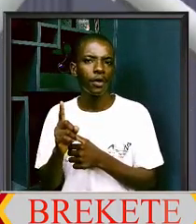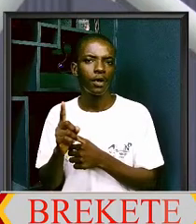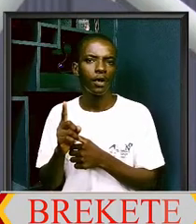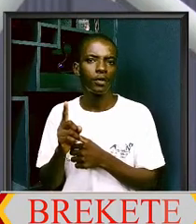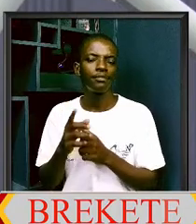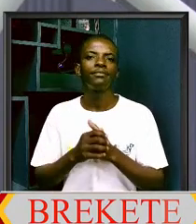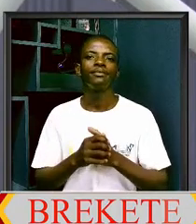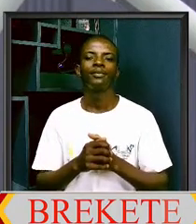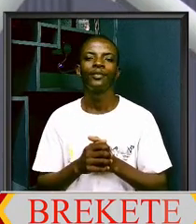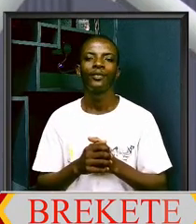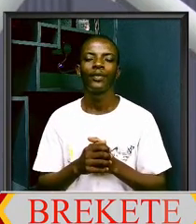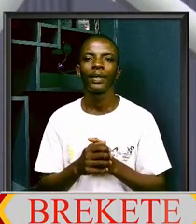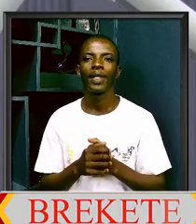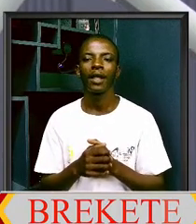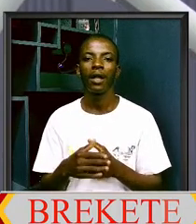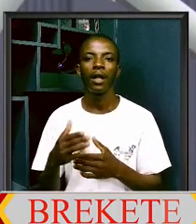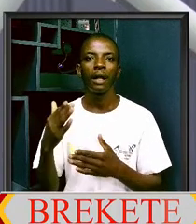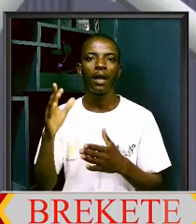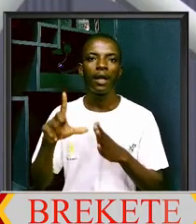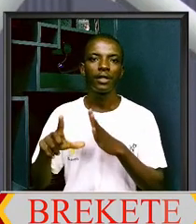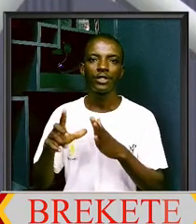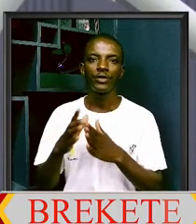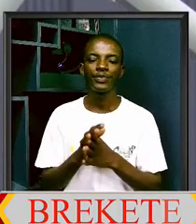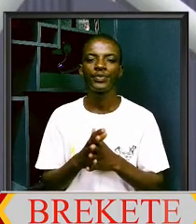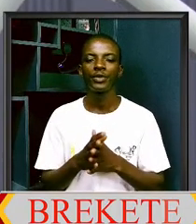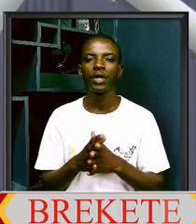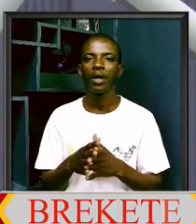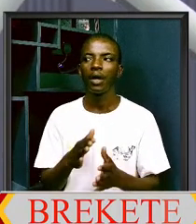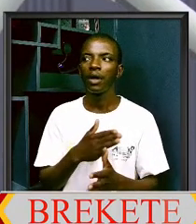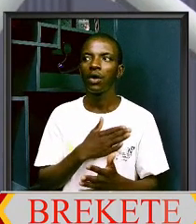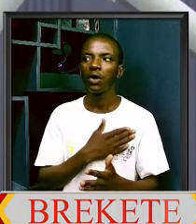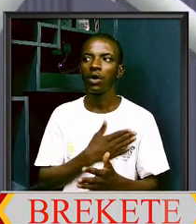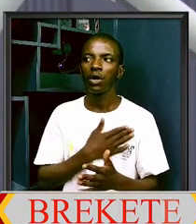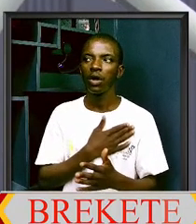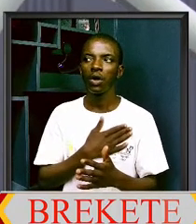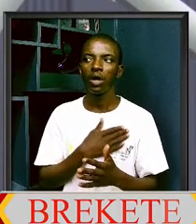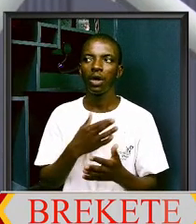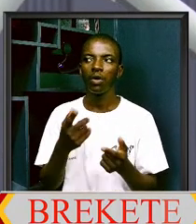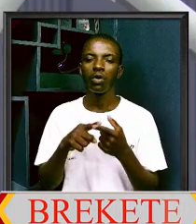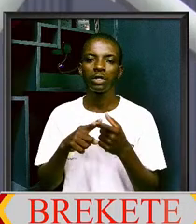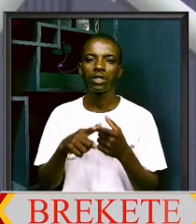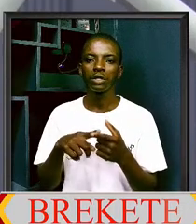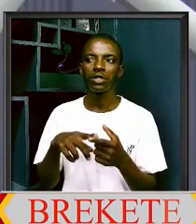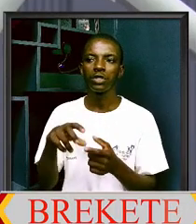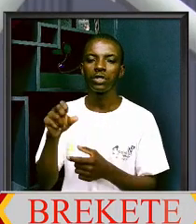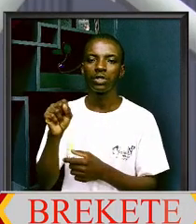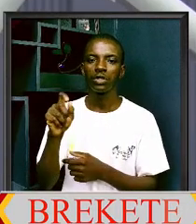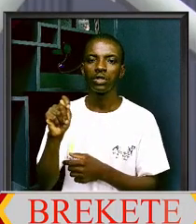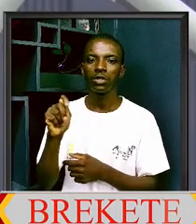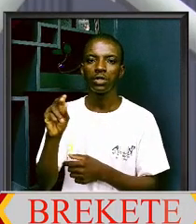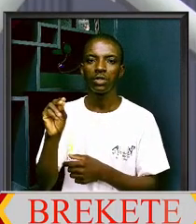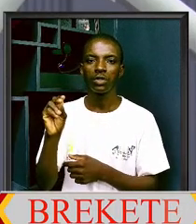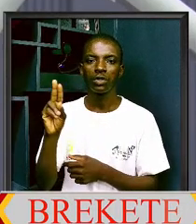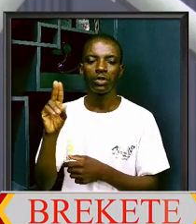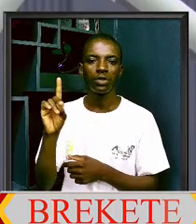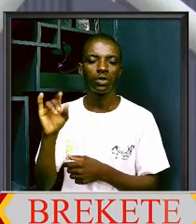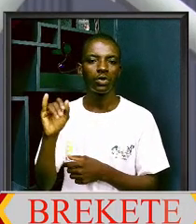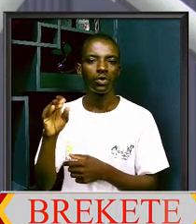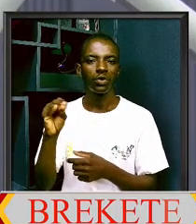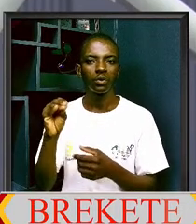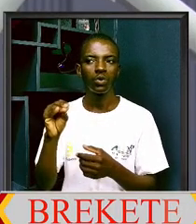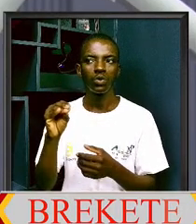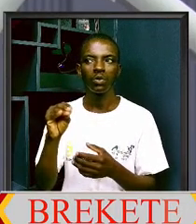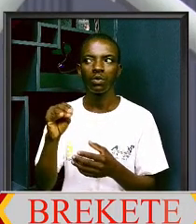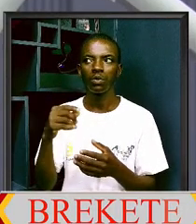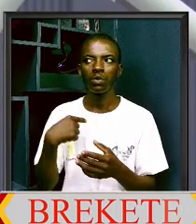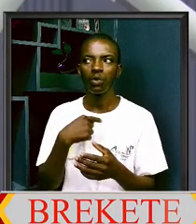word any mhm lastly sir please I want the studio to stand up